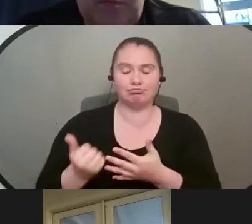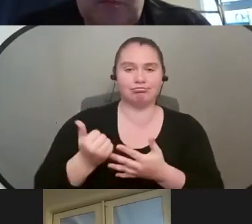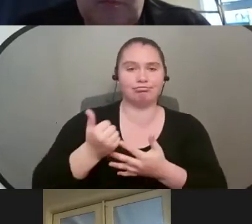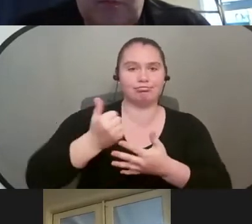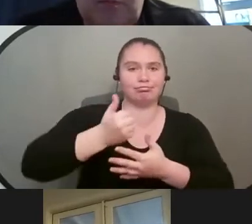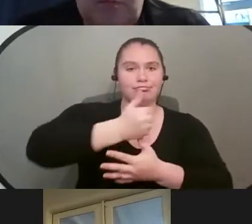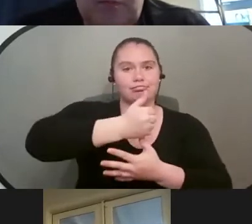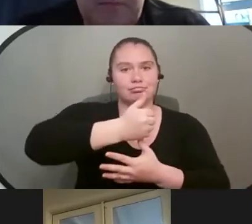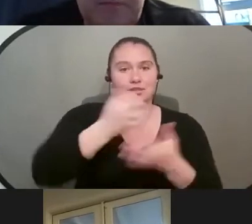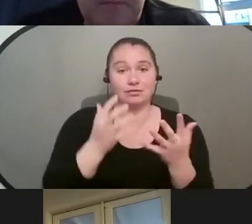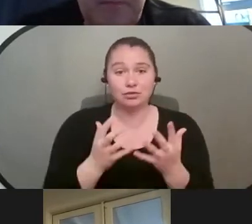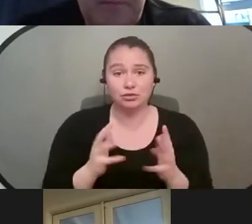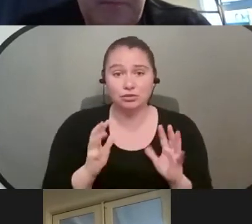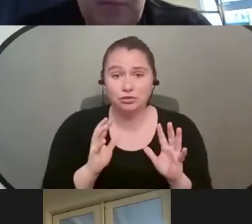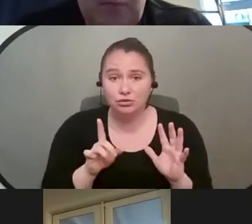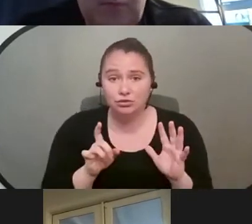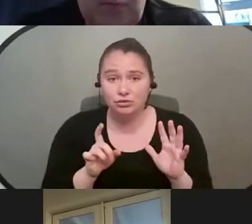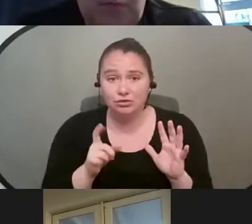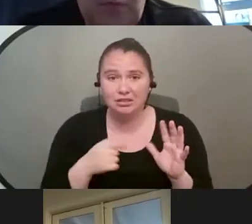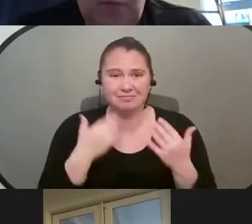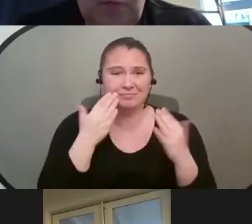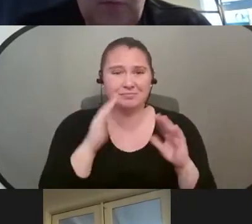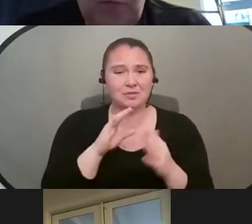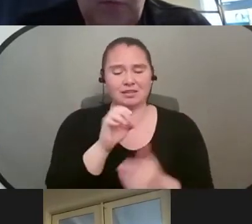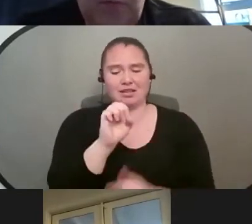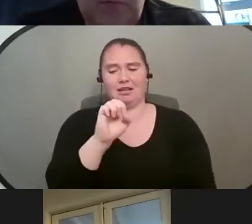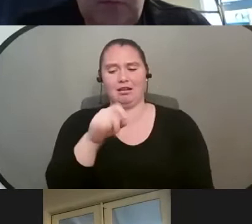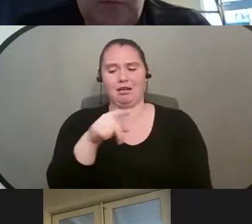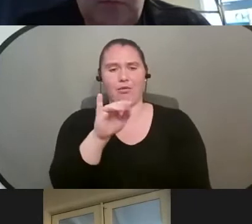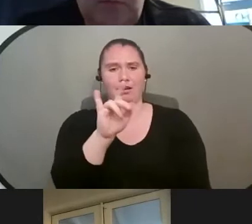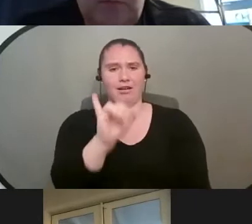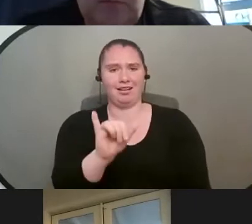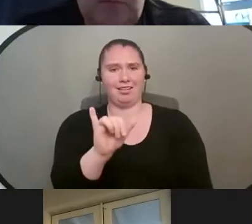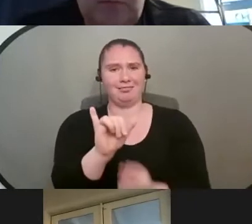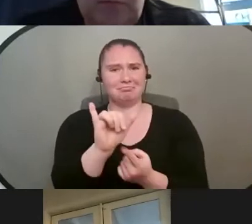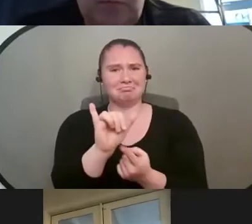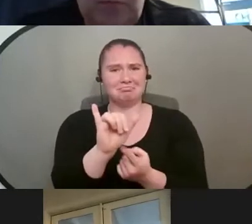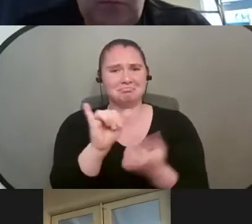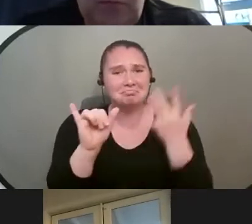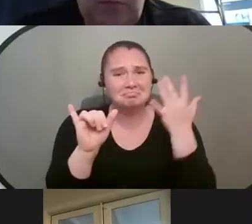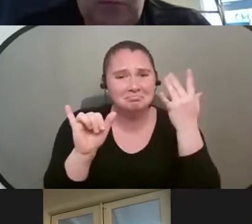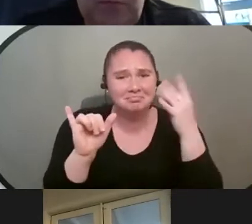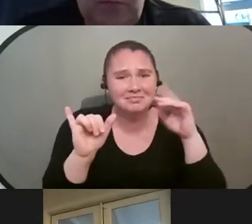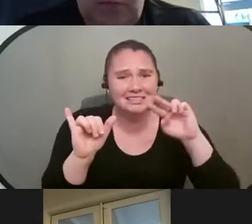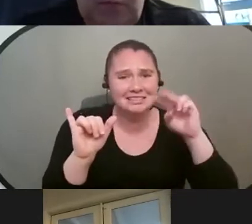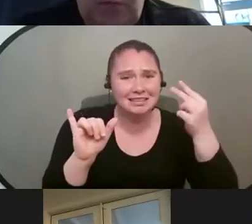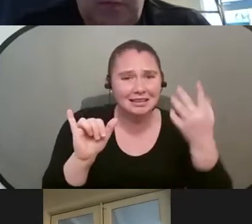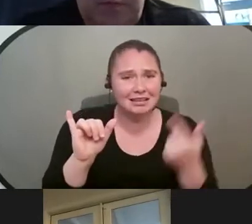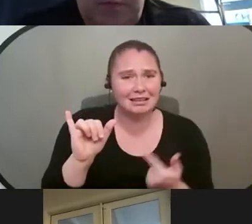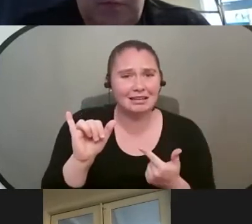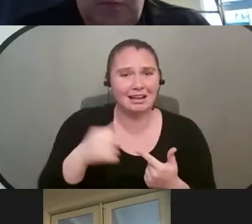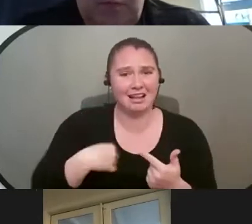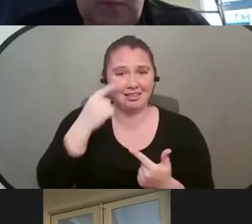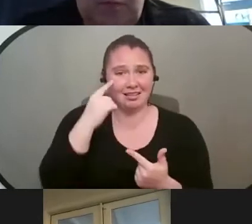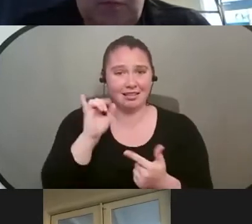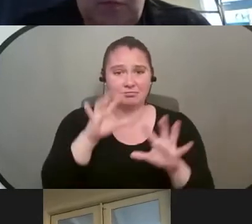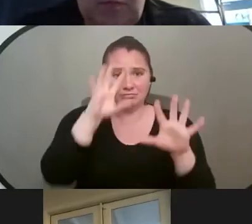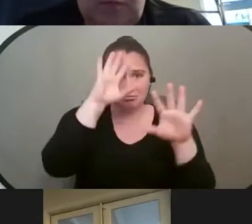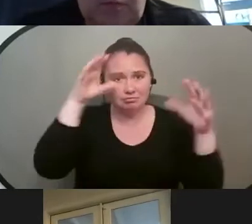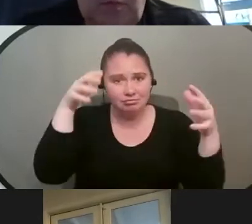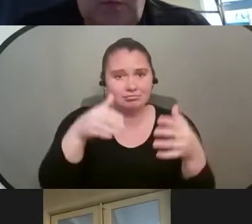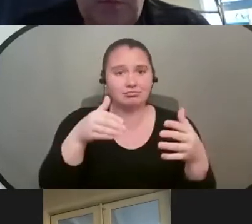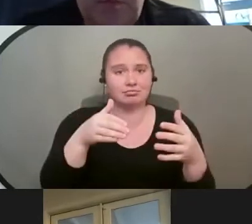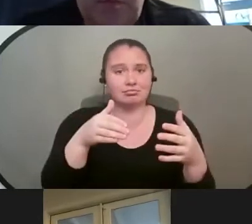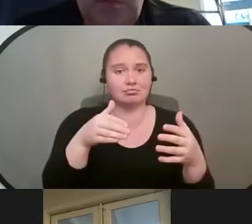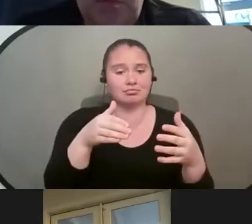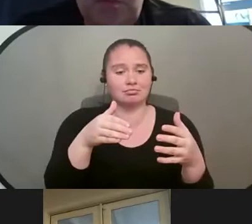because I'm not certain why equity is then the second tier of that. I feel like that's one of the main things that we have been talking